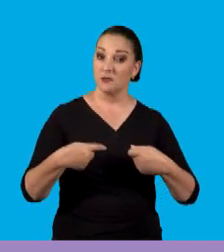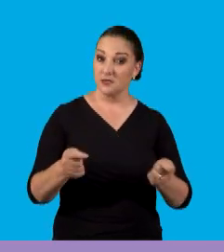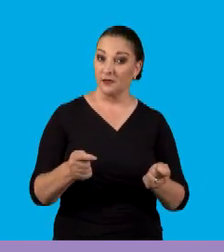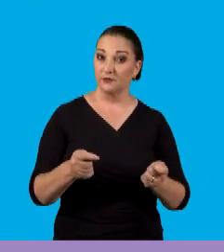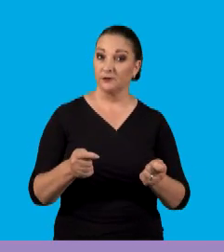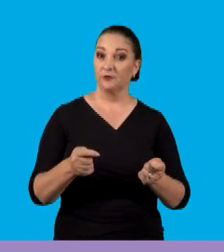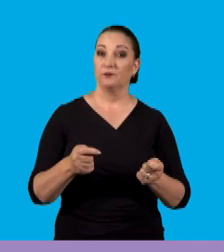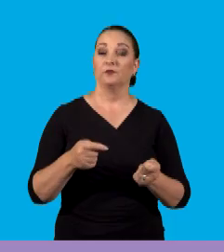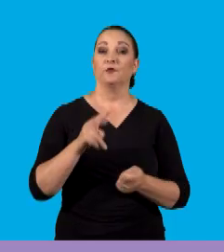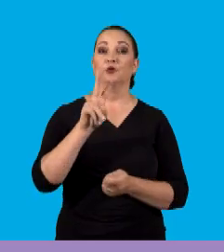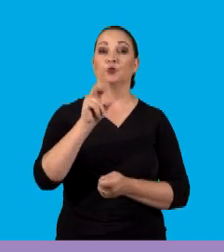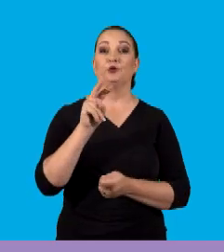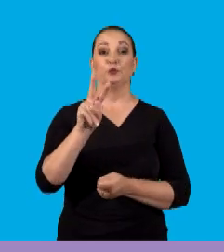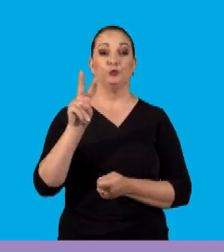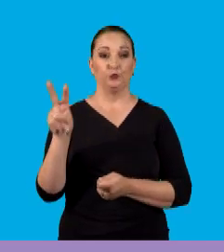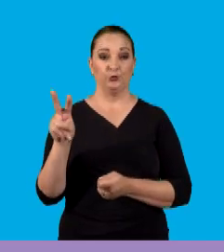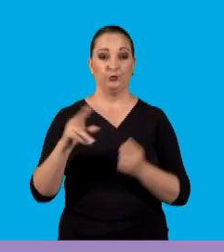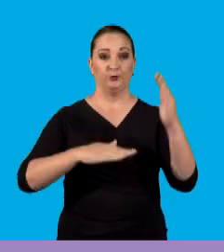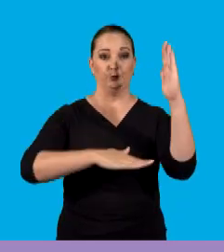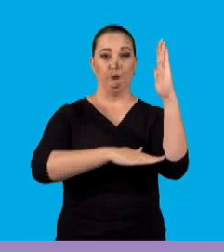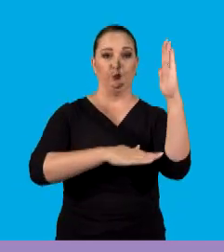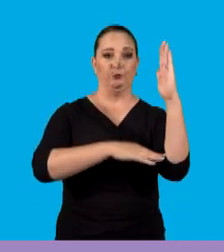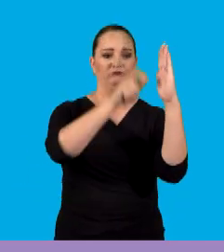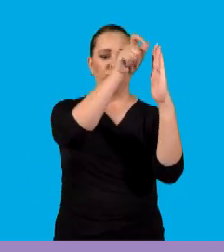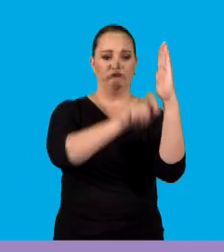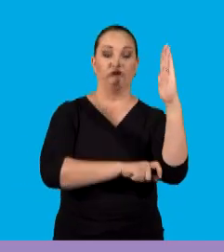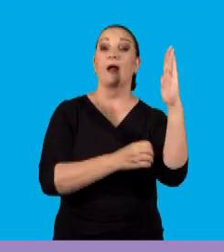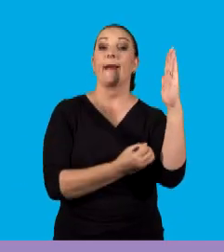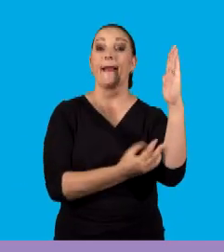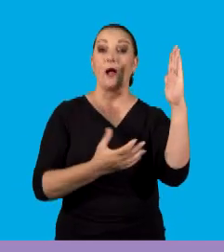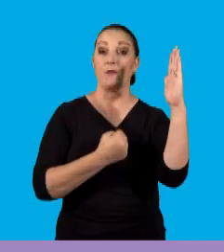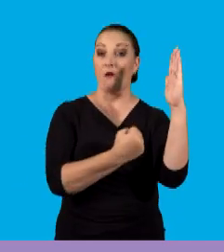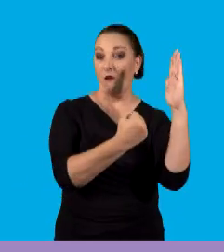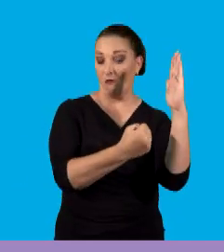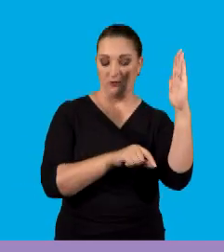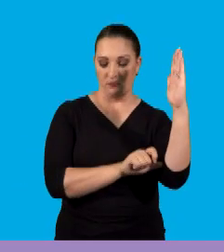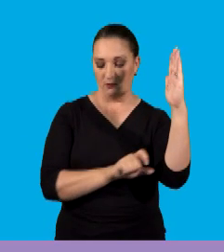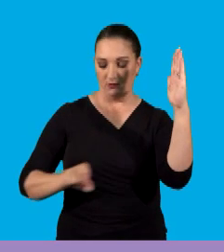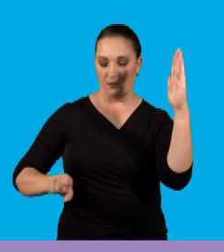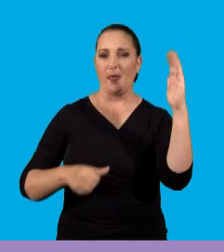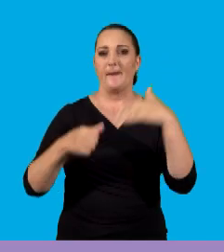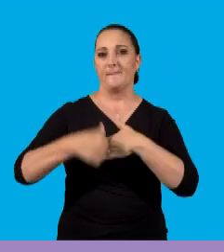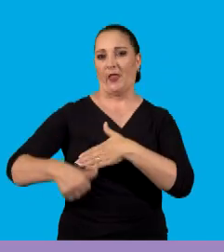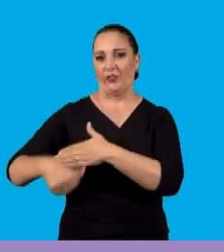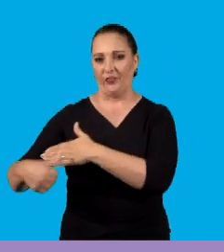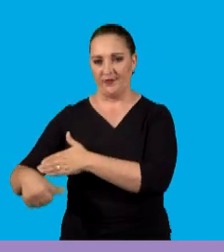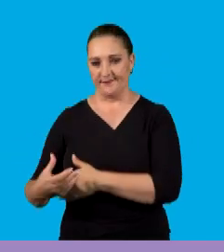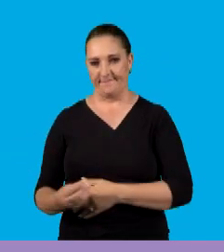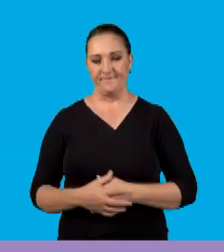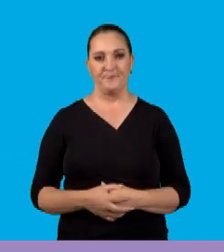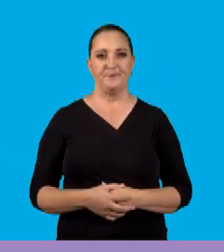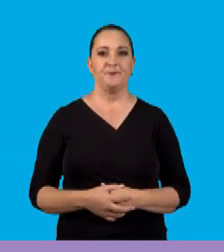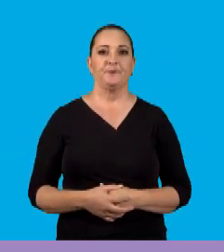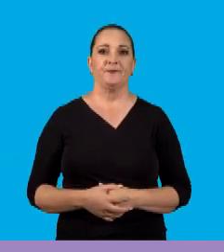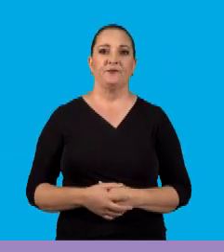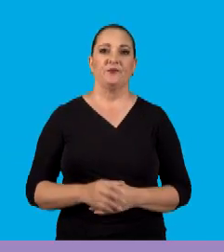On the vertical values, we have the number of cars, and on the horizontal, we have the months. So let's answer these questions. The